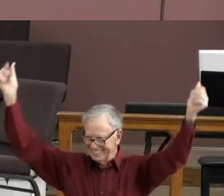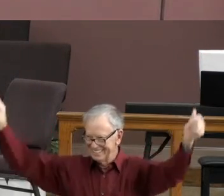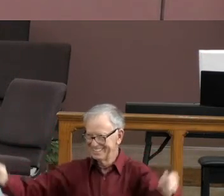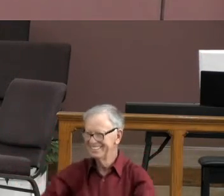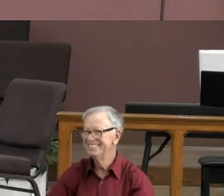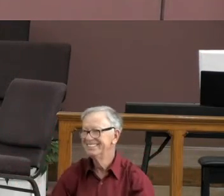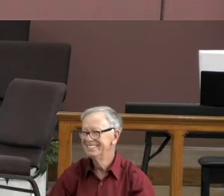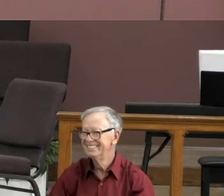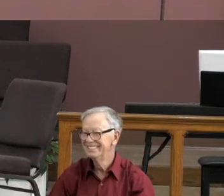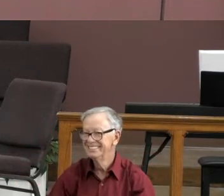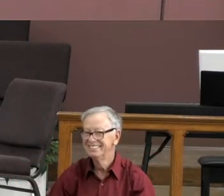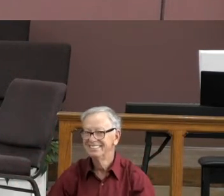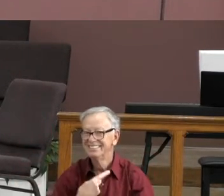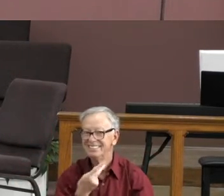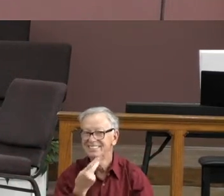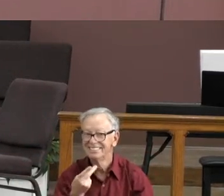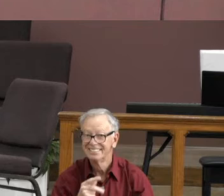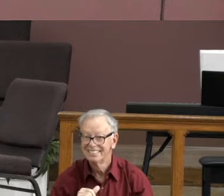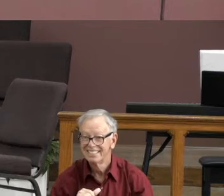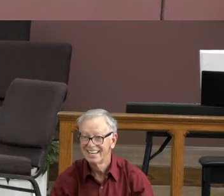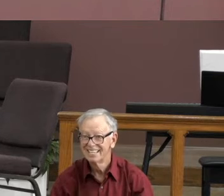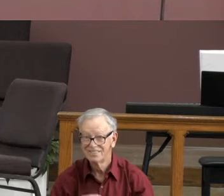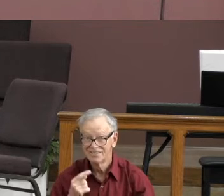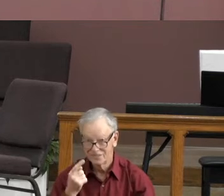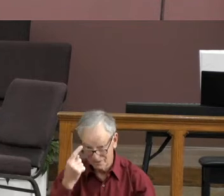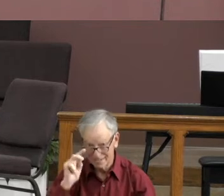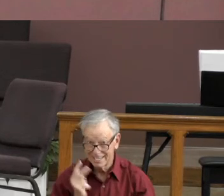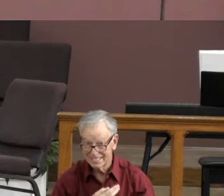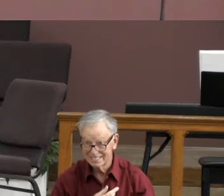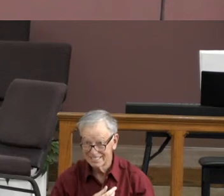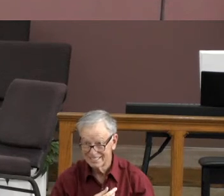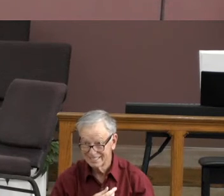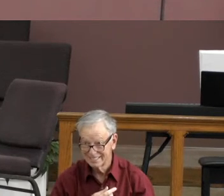That's you and I. That's for us.